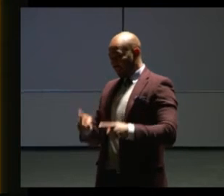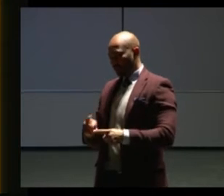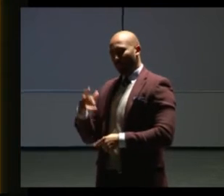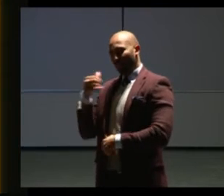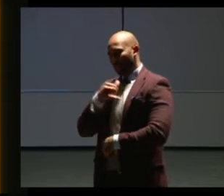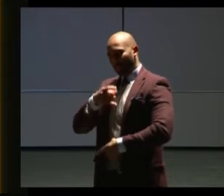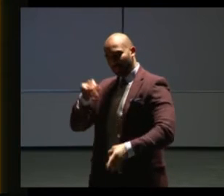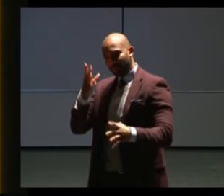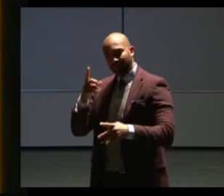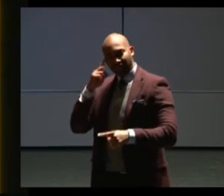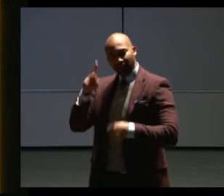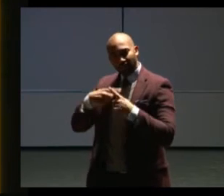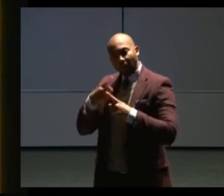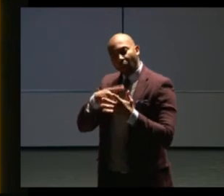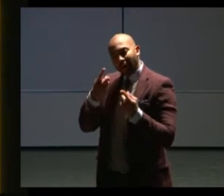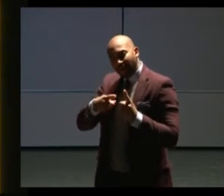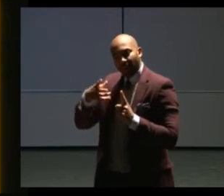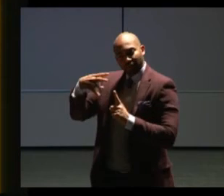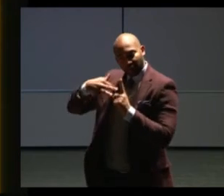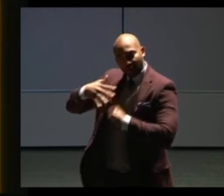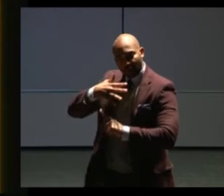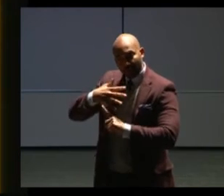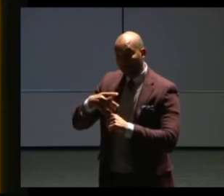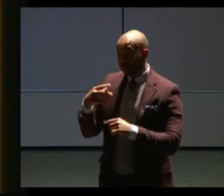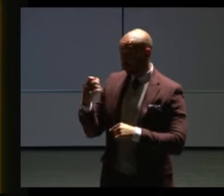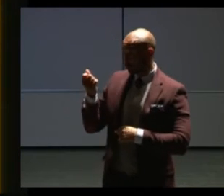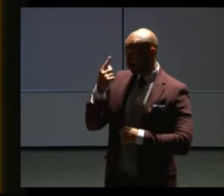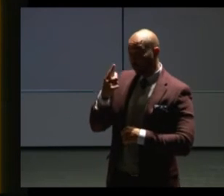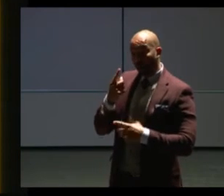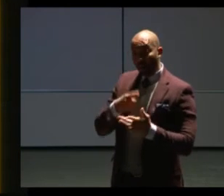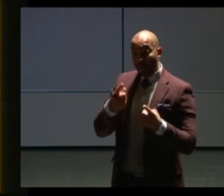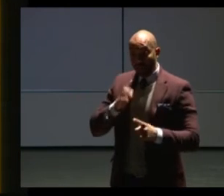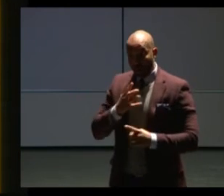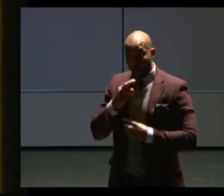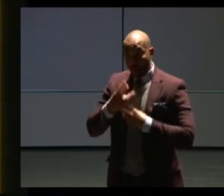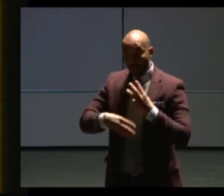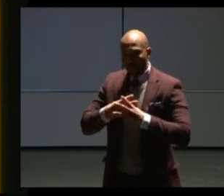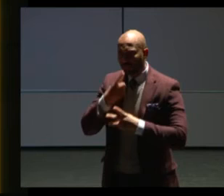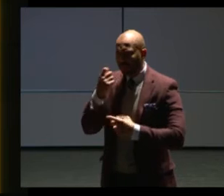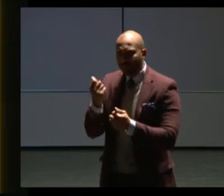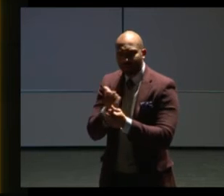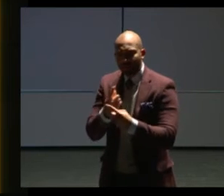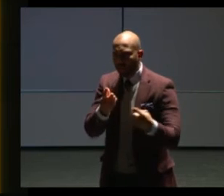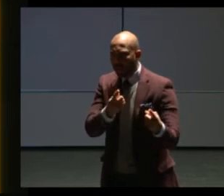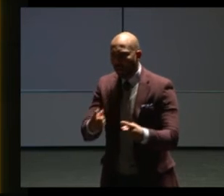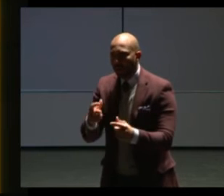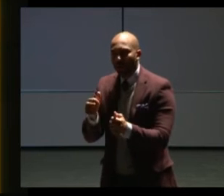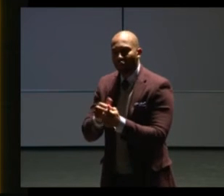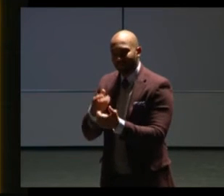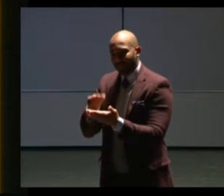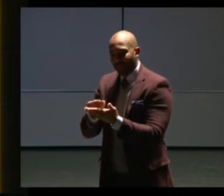context. You also know the world that we're in because of the demographic headwinds and a tuition